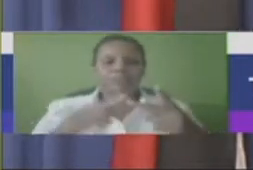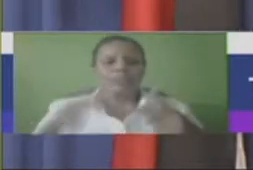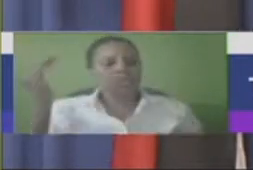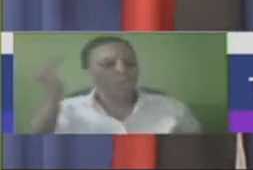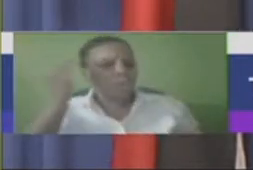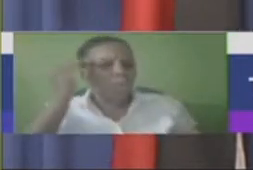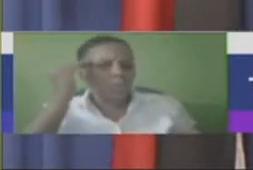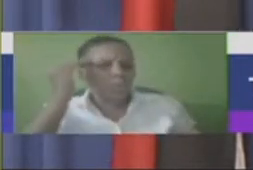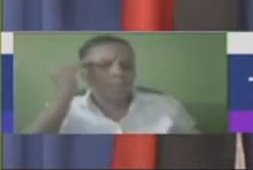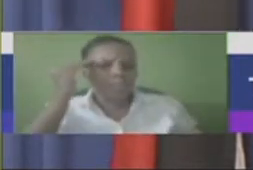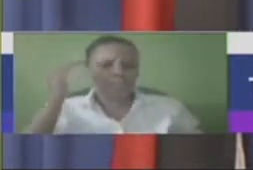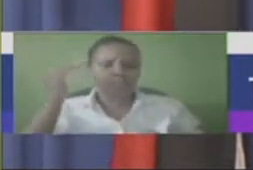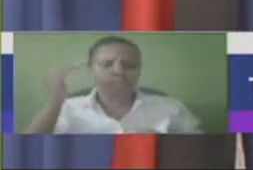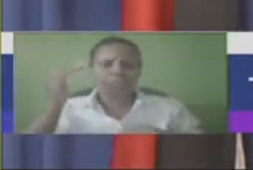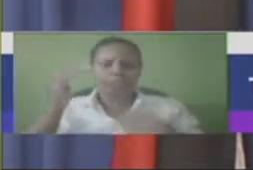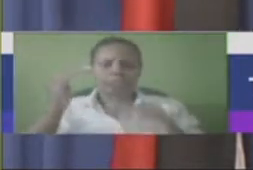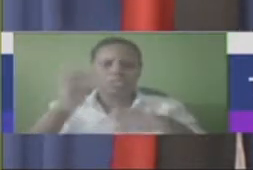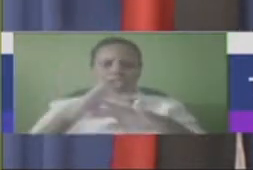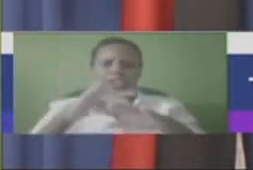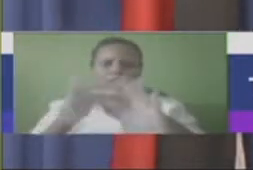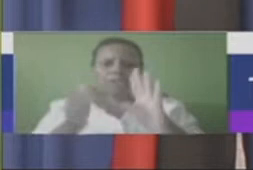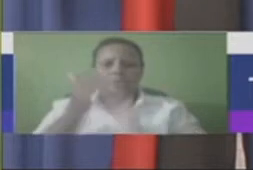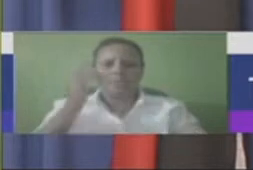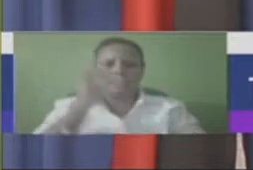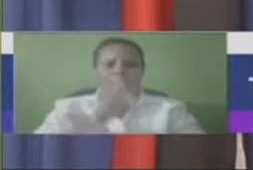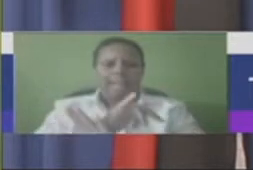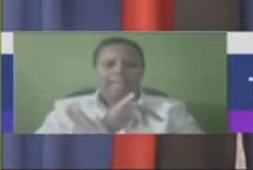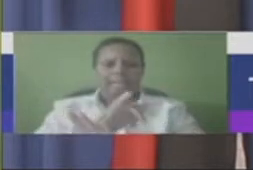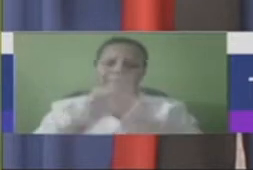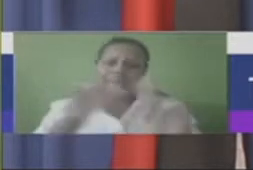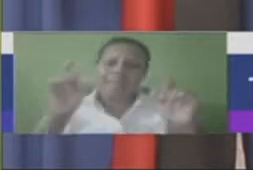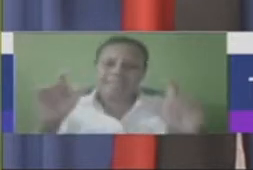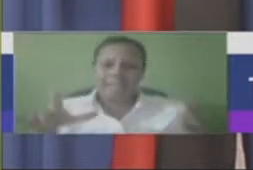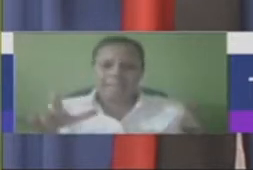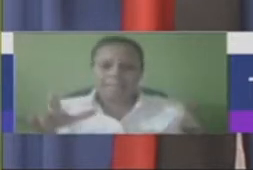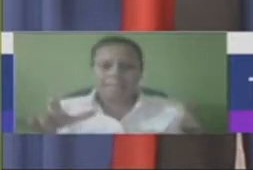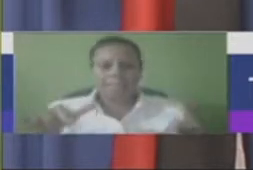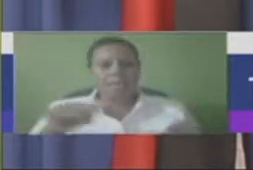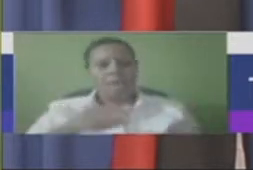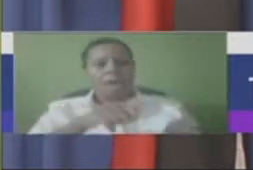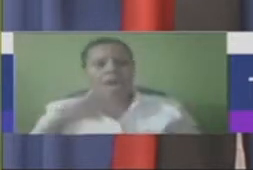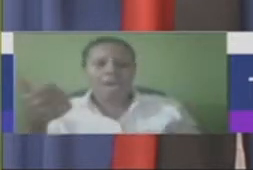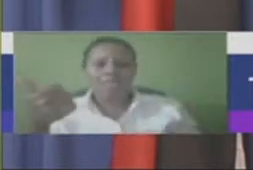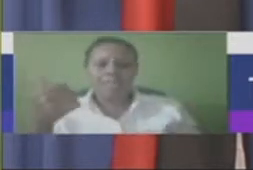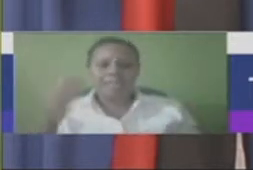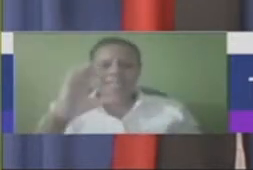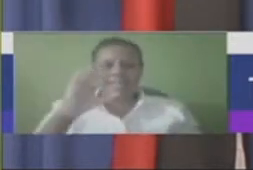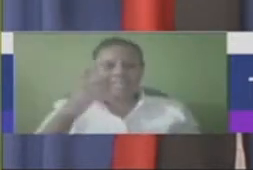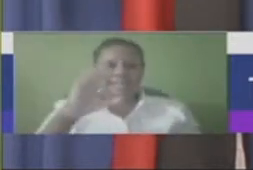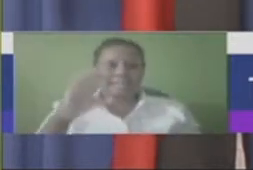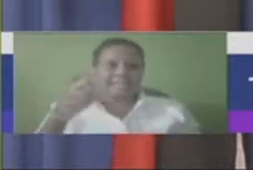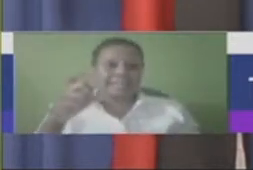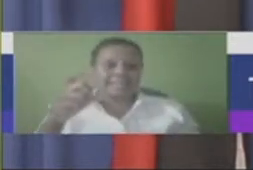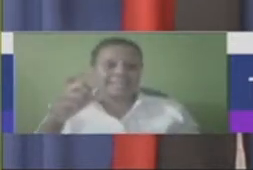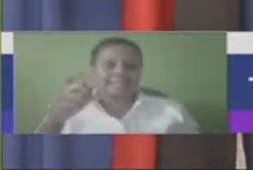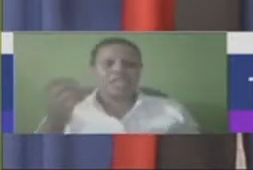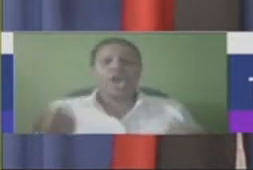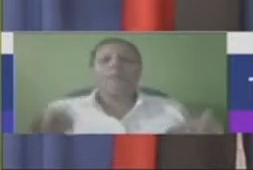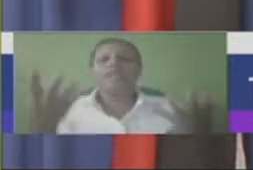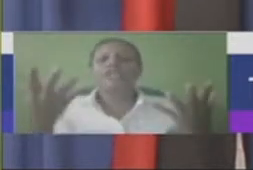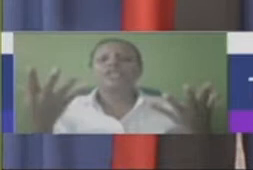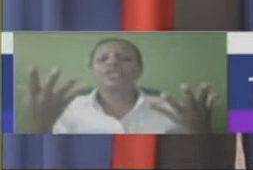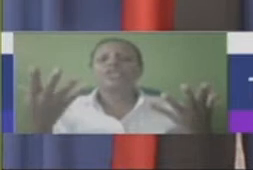the examination month. The CXC exam will be on the way. And thousands of students will take part in a number of